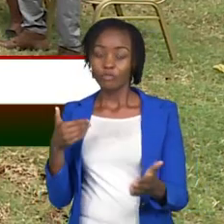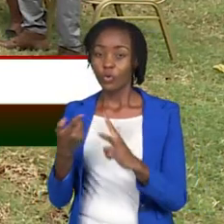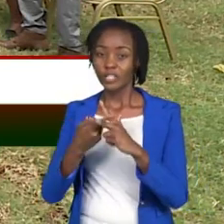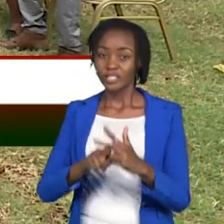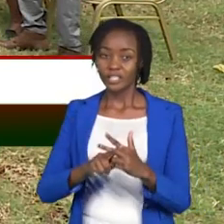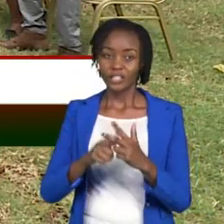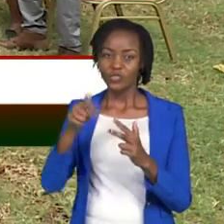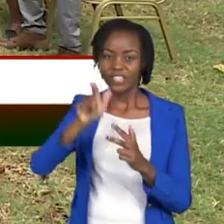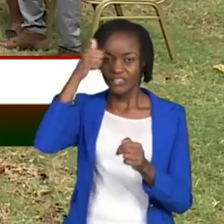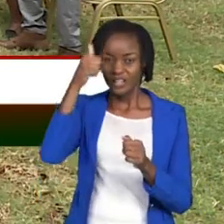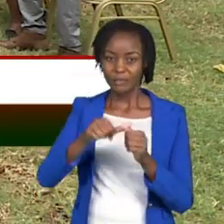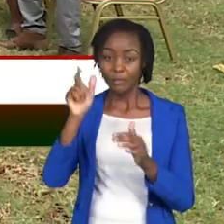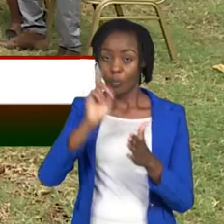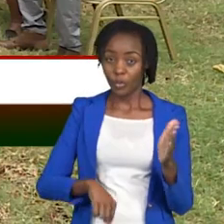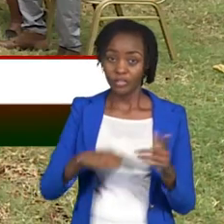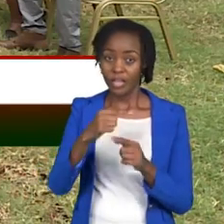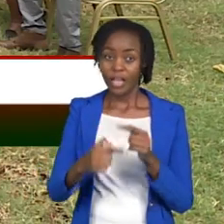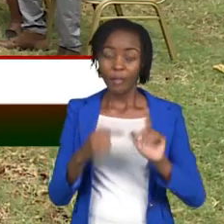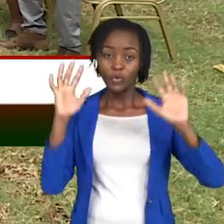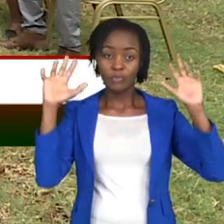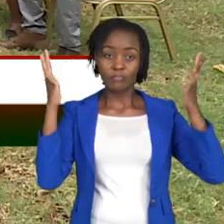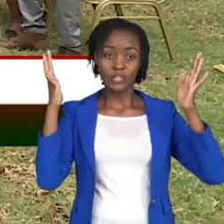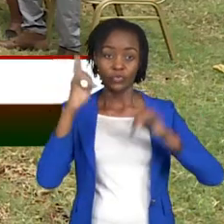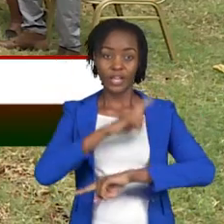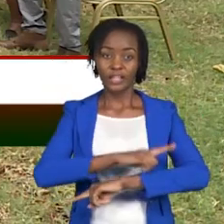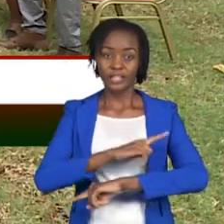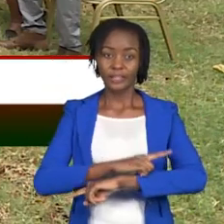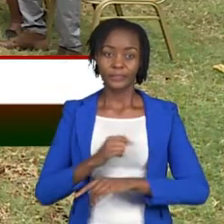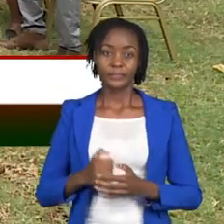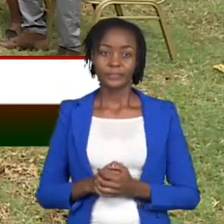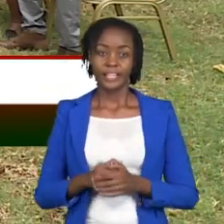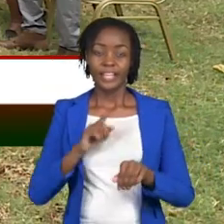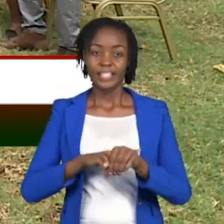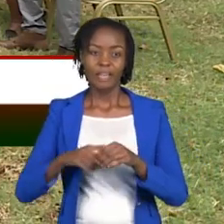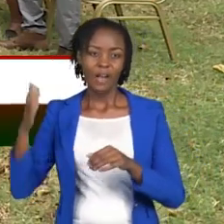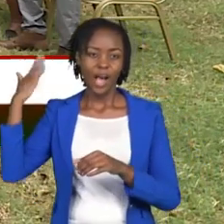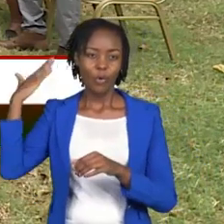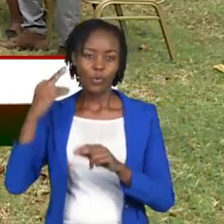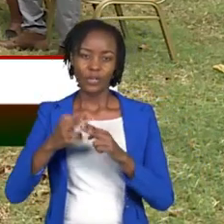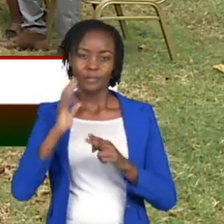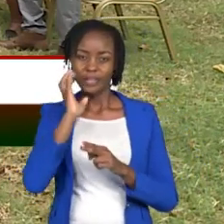what do you remember about Mashujaa Day while it was still Kenyatta Day.